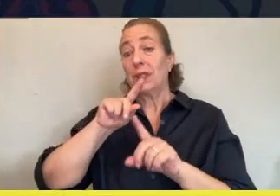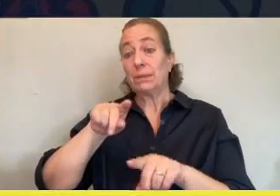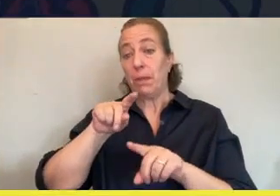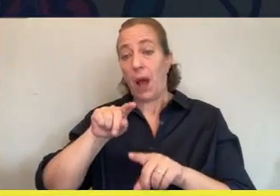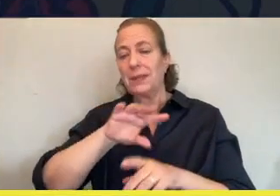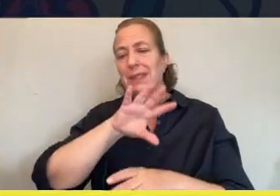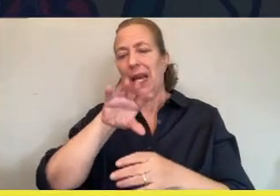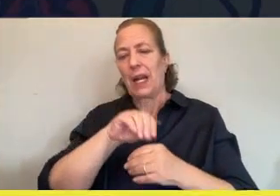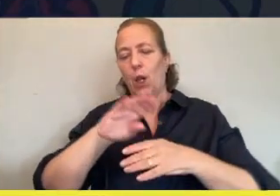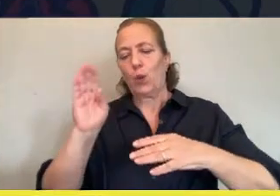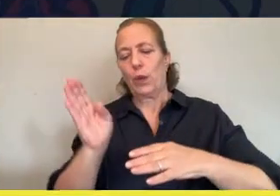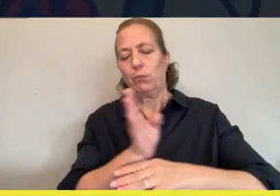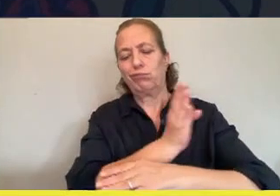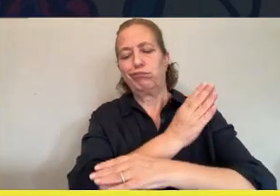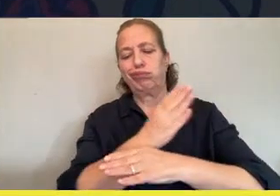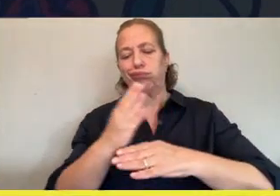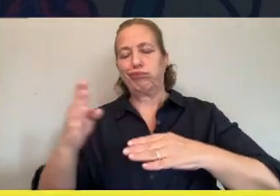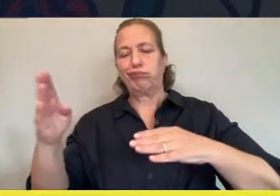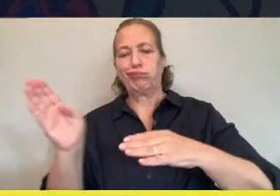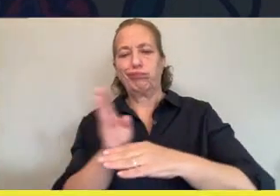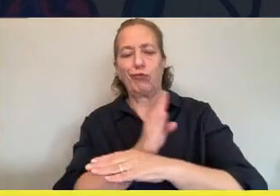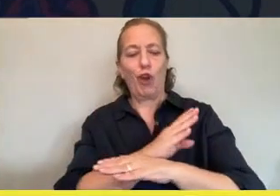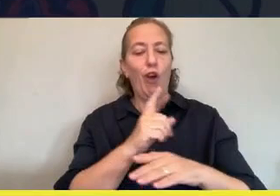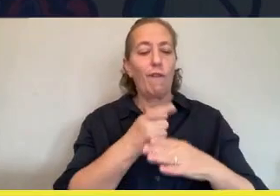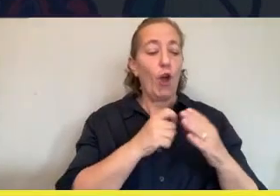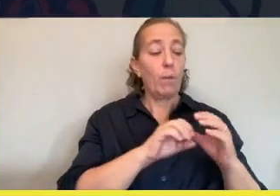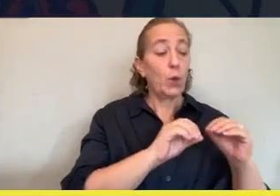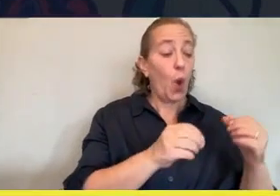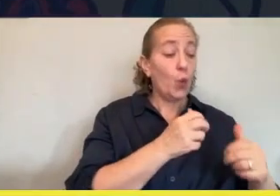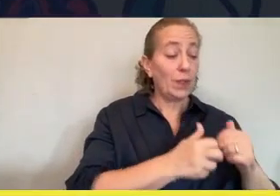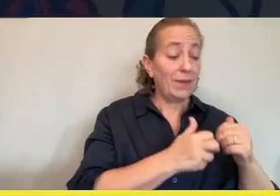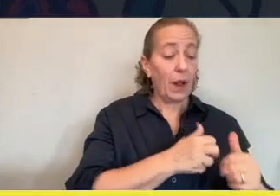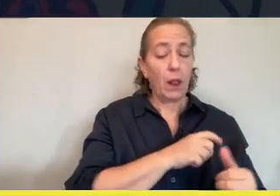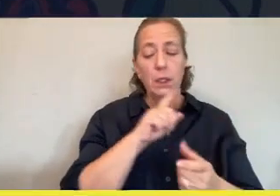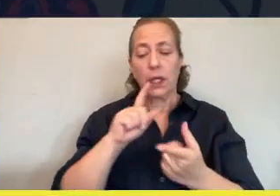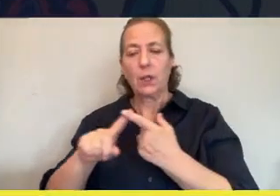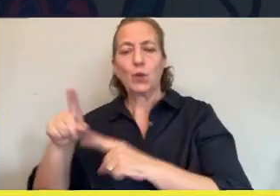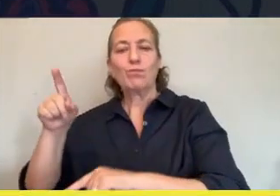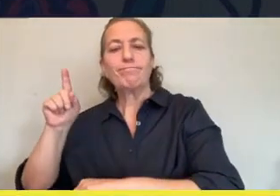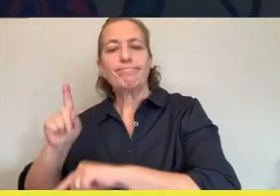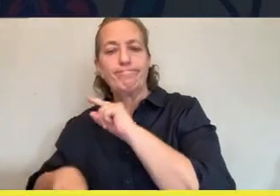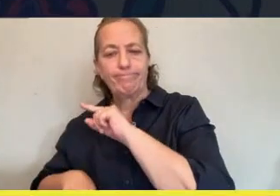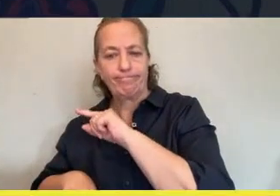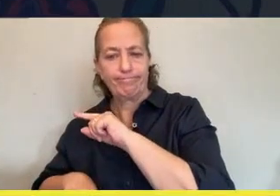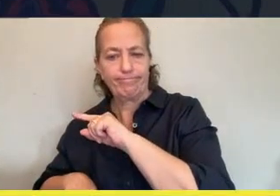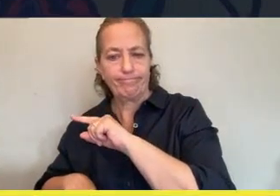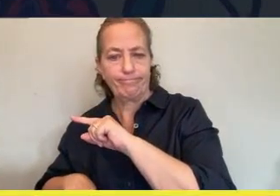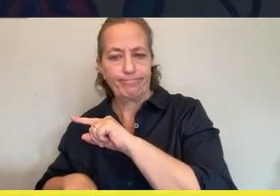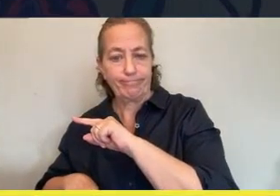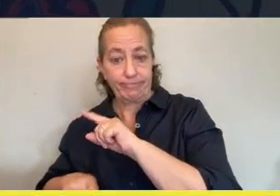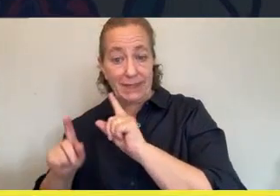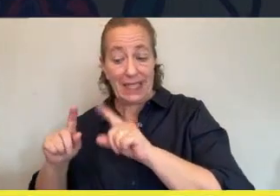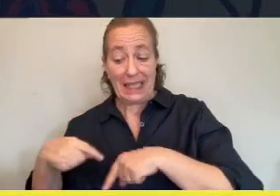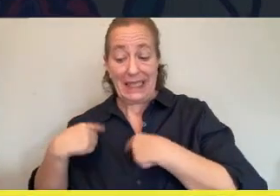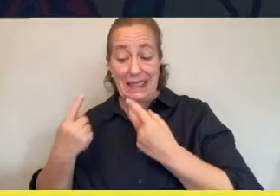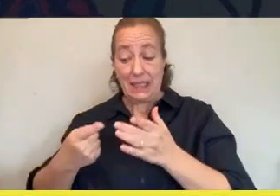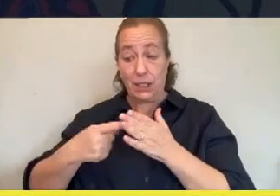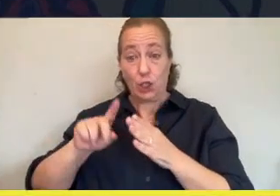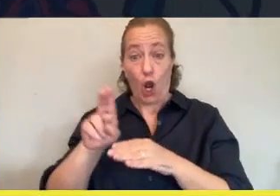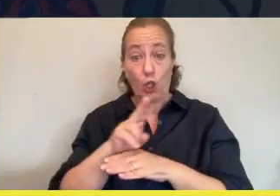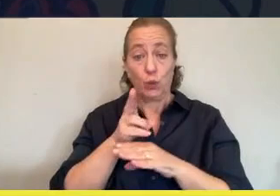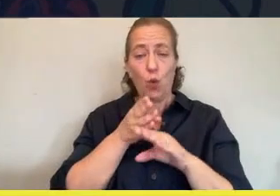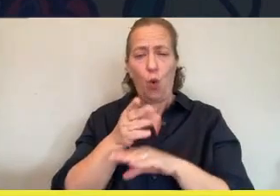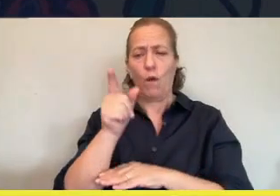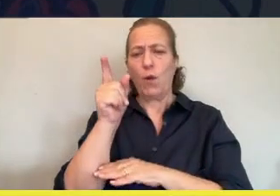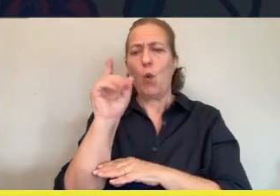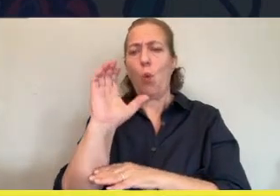no difficulty to cannot do it all. Since its adoption, over 100 countries have included the short set